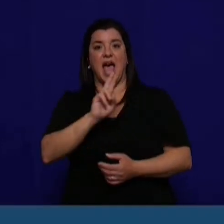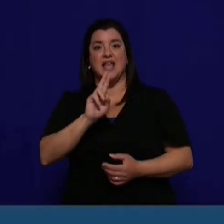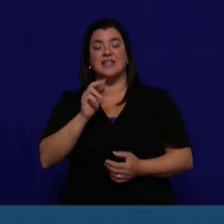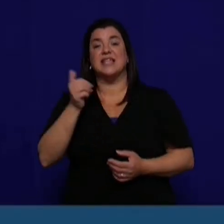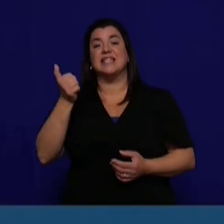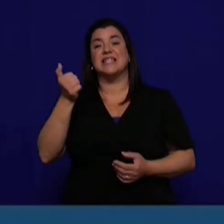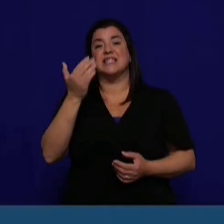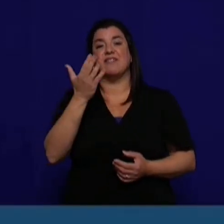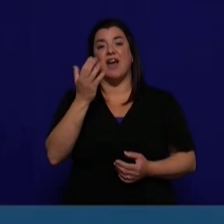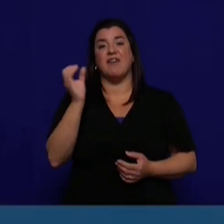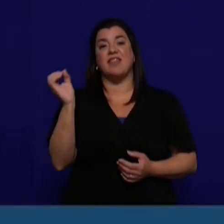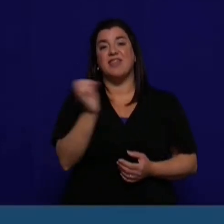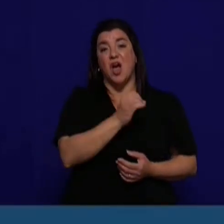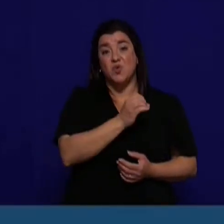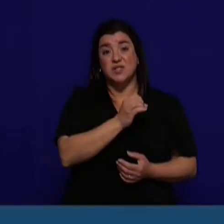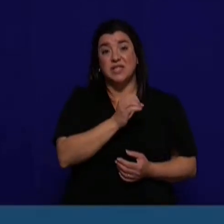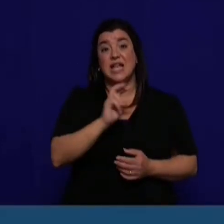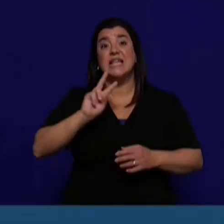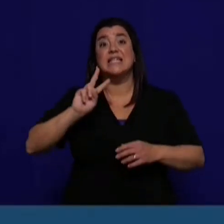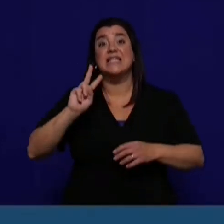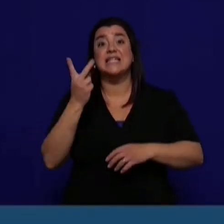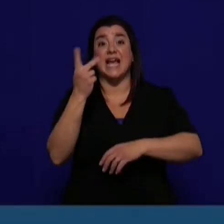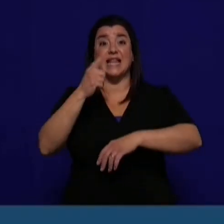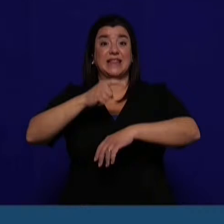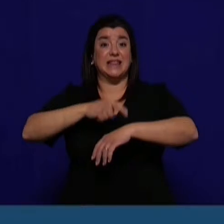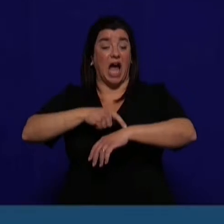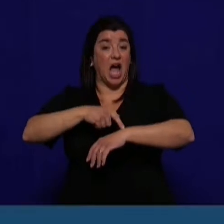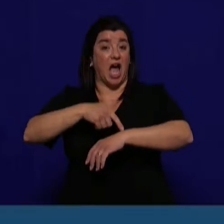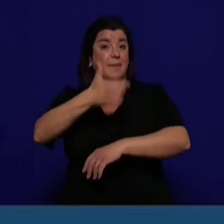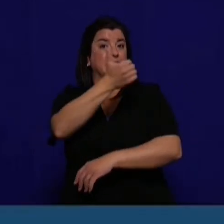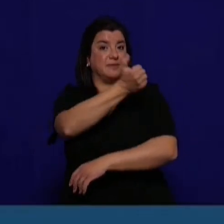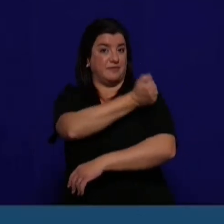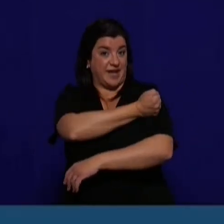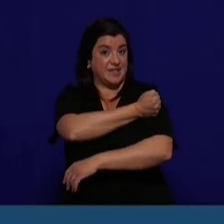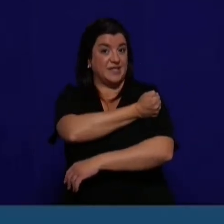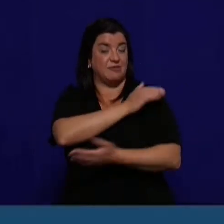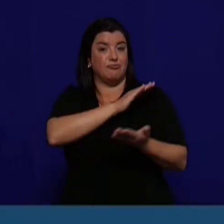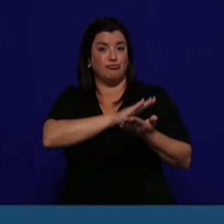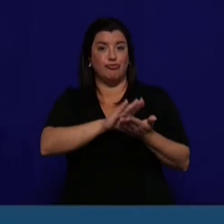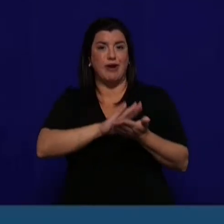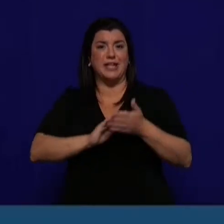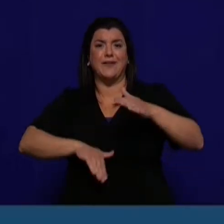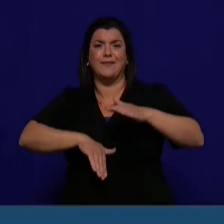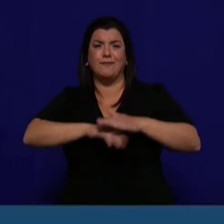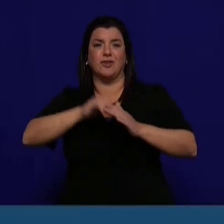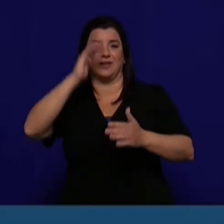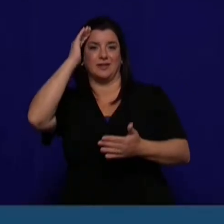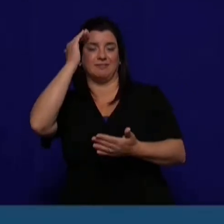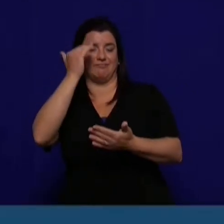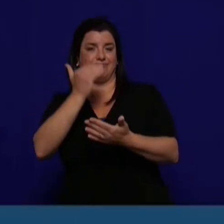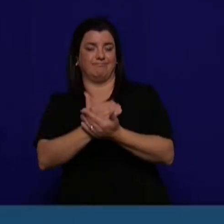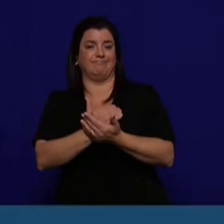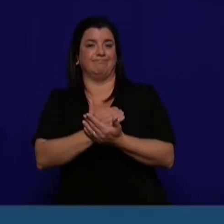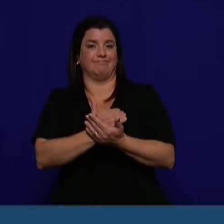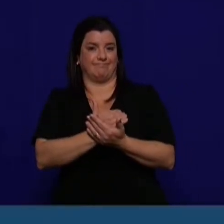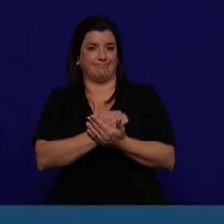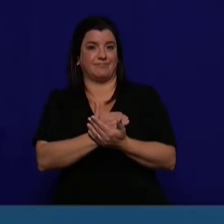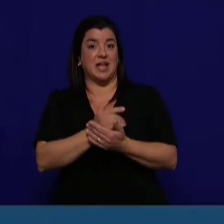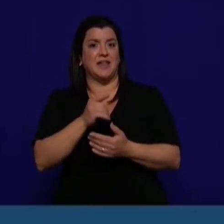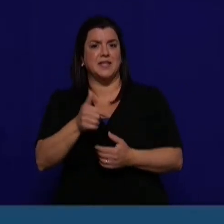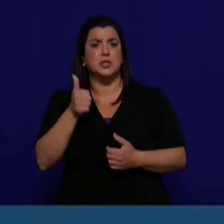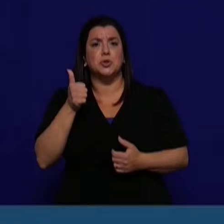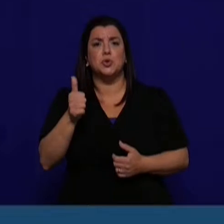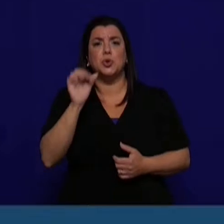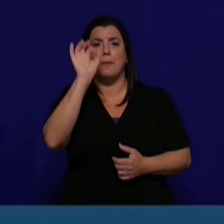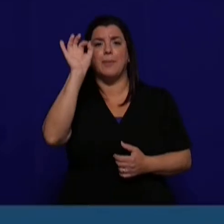65,205 persons who have already taken 2 doses of the vaccination. So this is a very good percentage of our